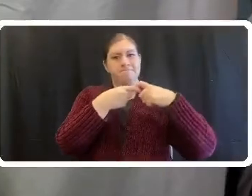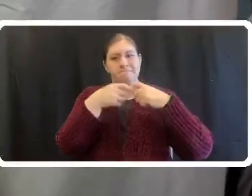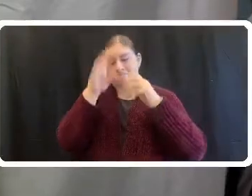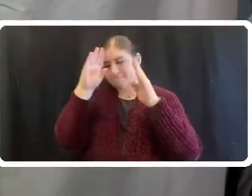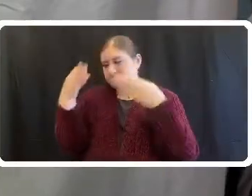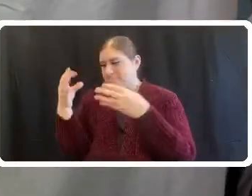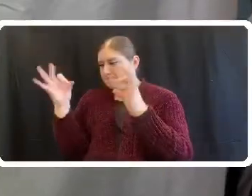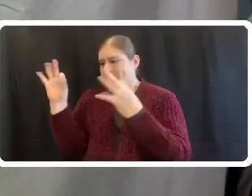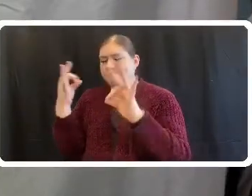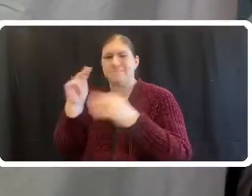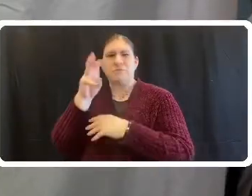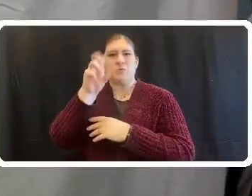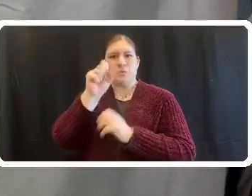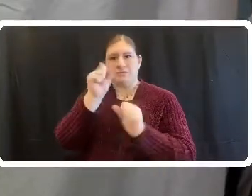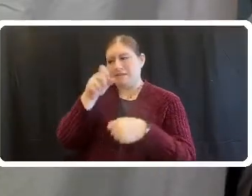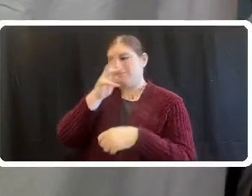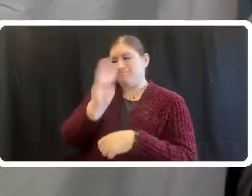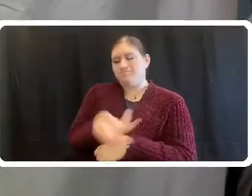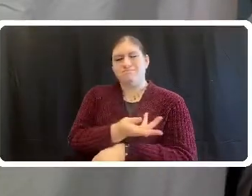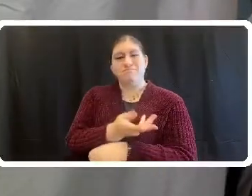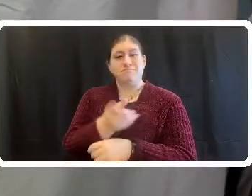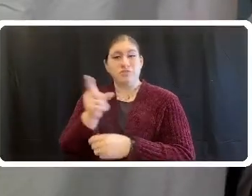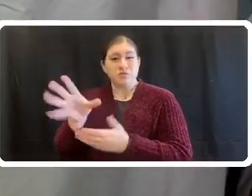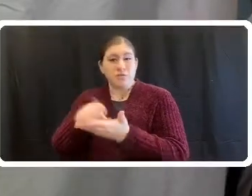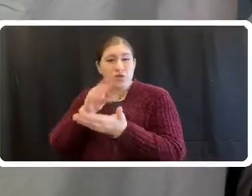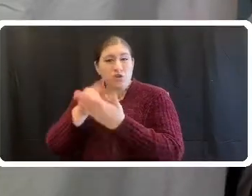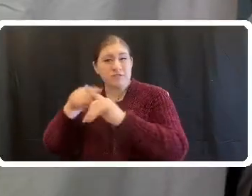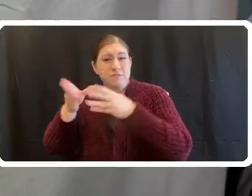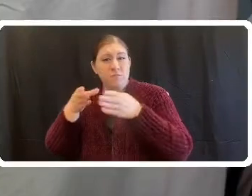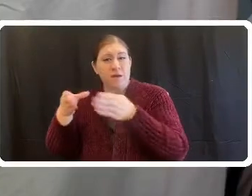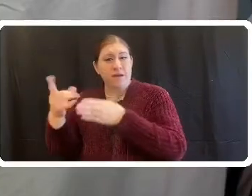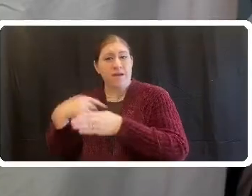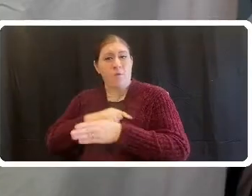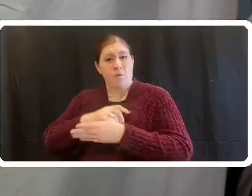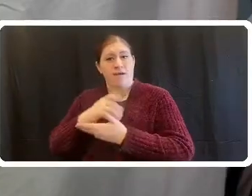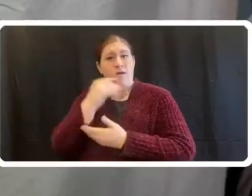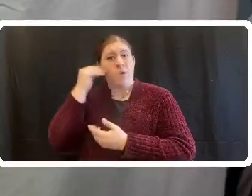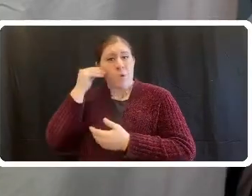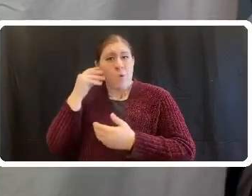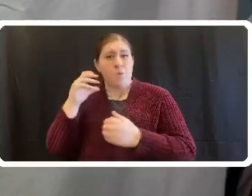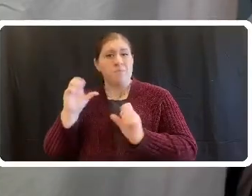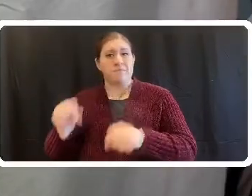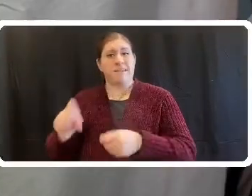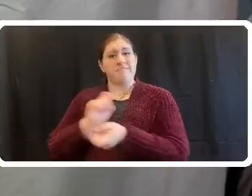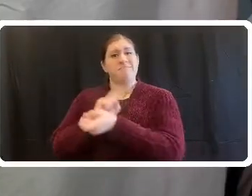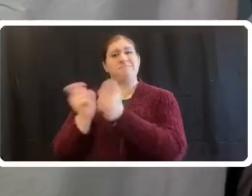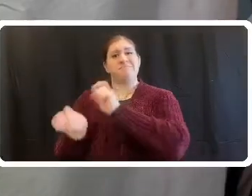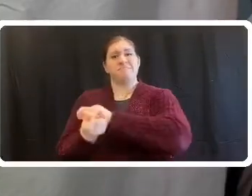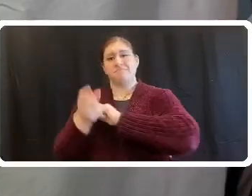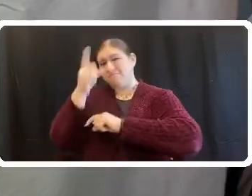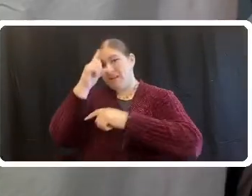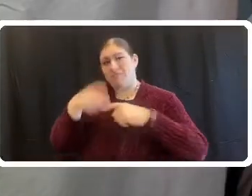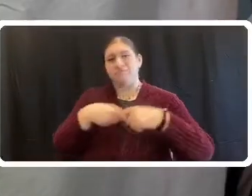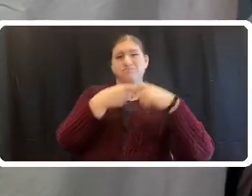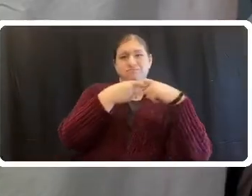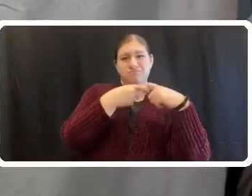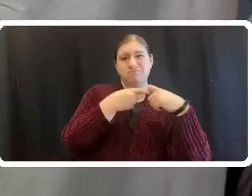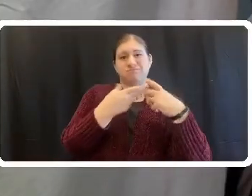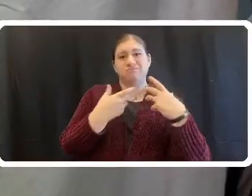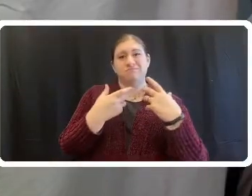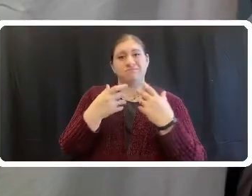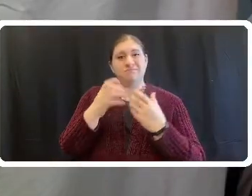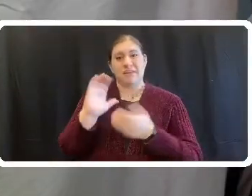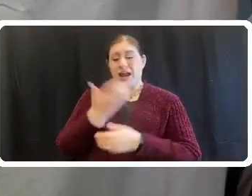news channels, right? So, have you learned some ways that we at home can turn our our some